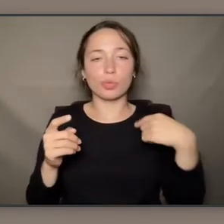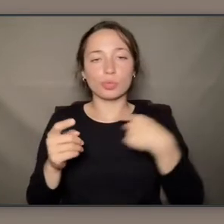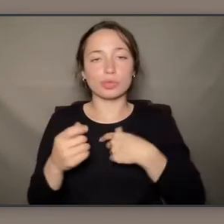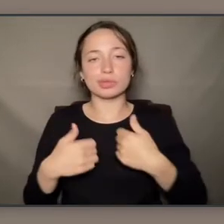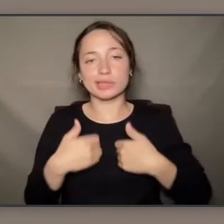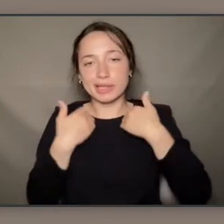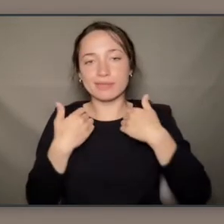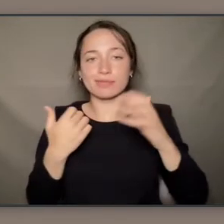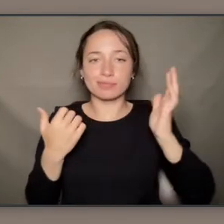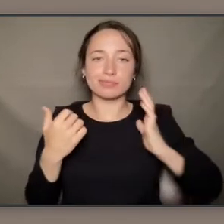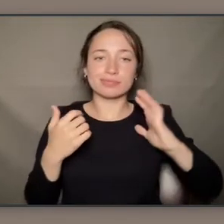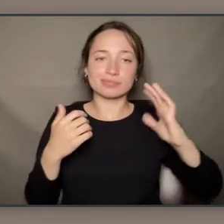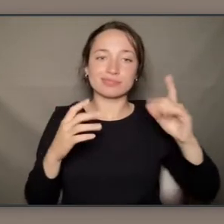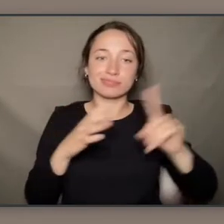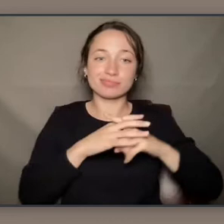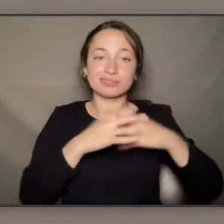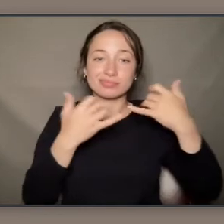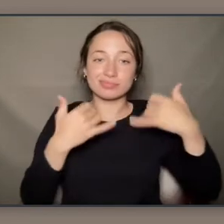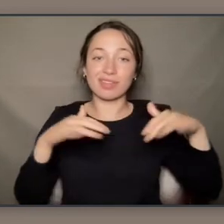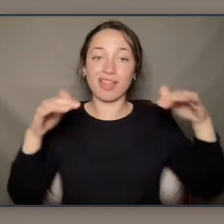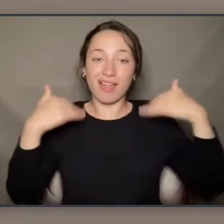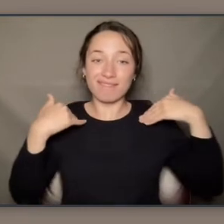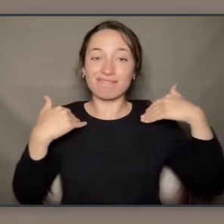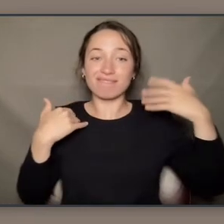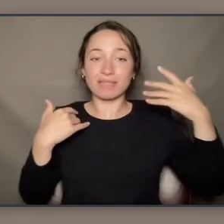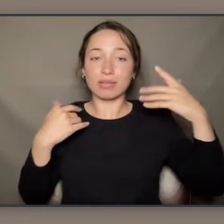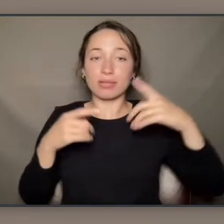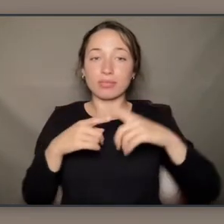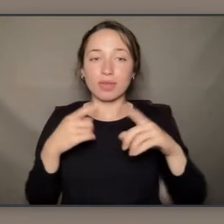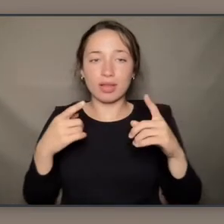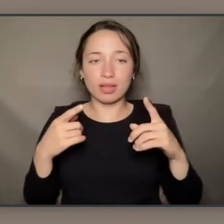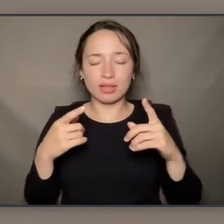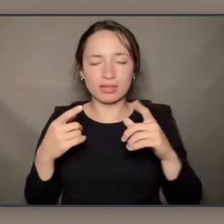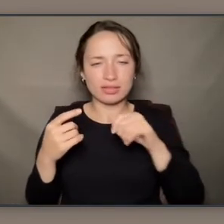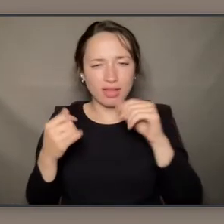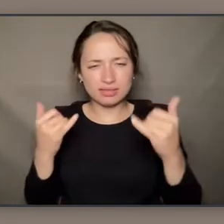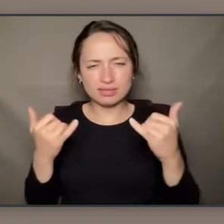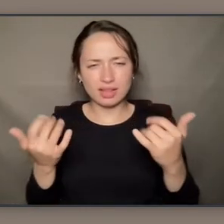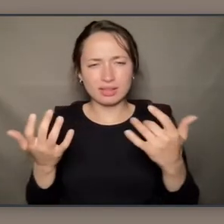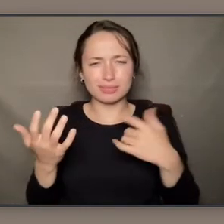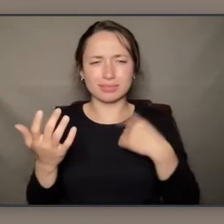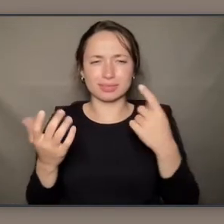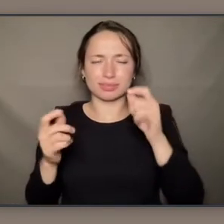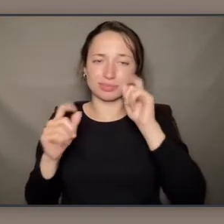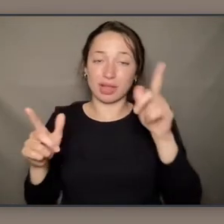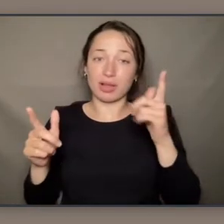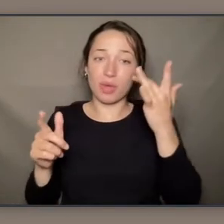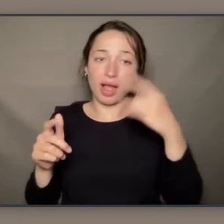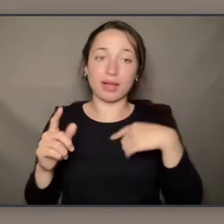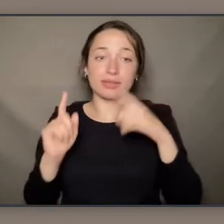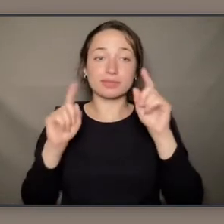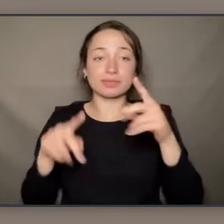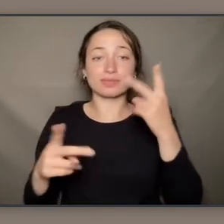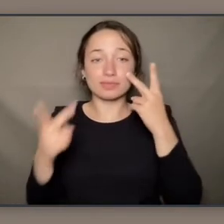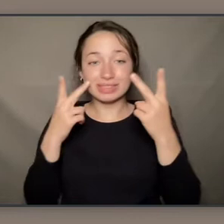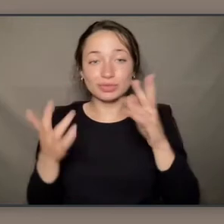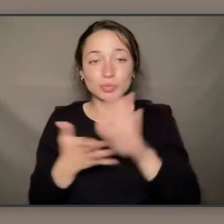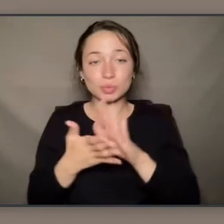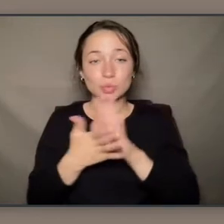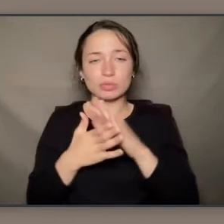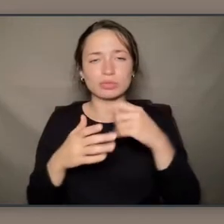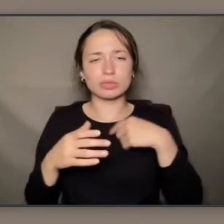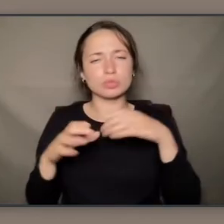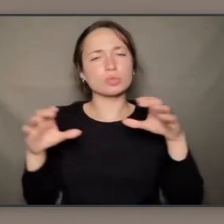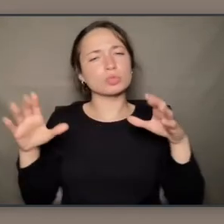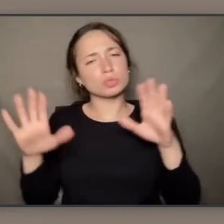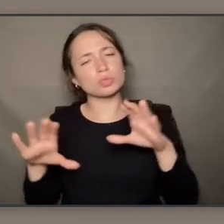tense, that we existed in the past and not today. And I'm always surprised when I